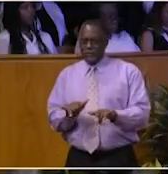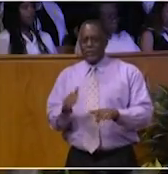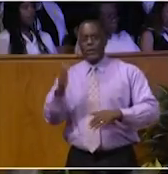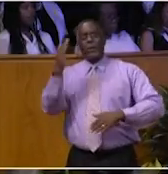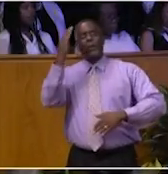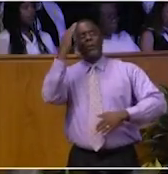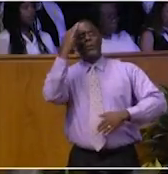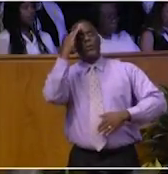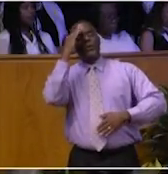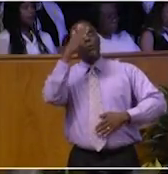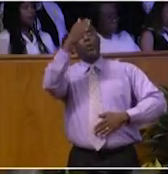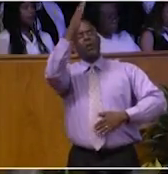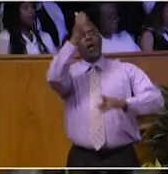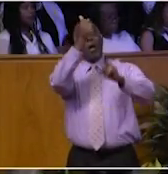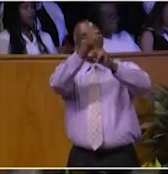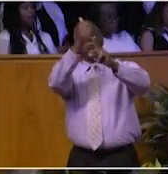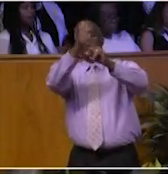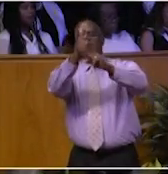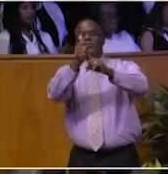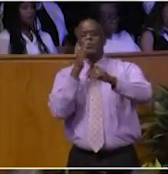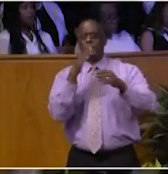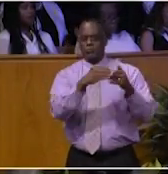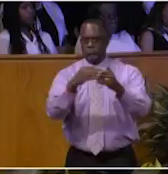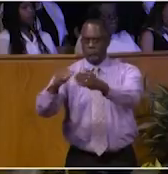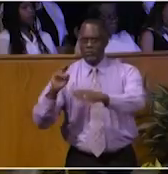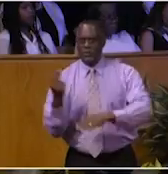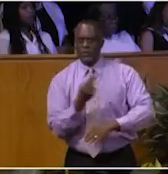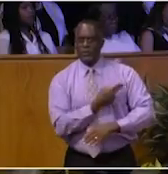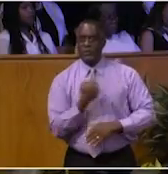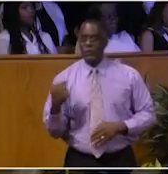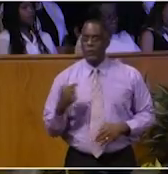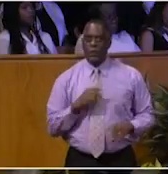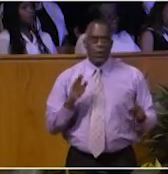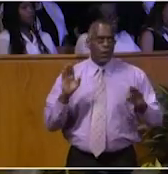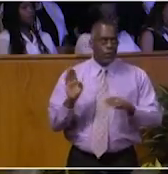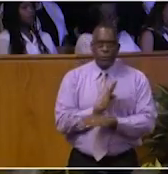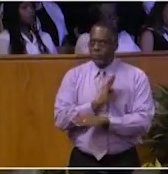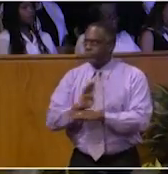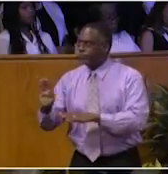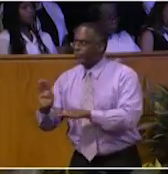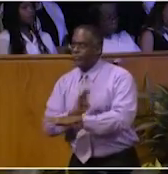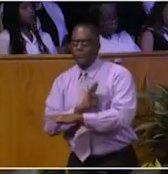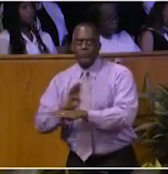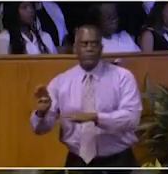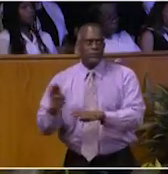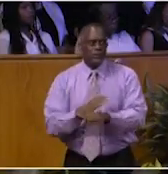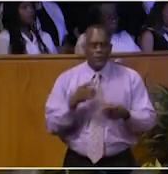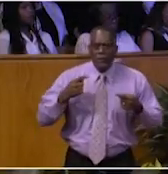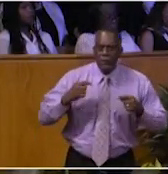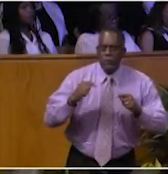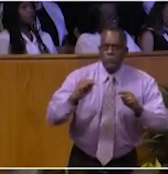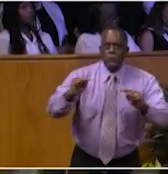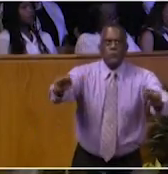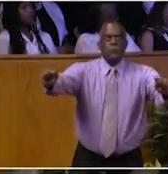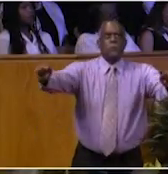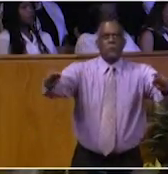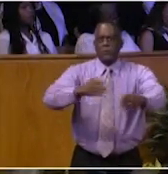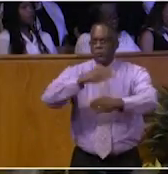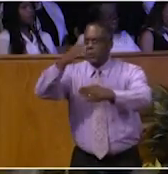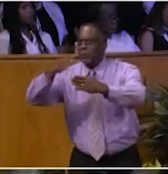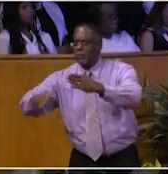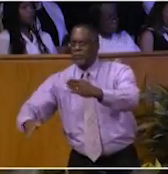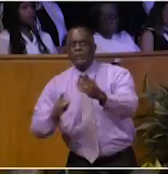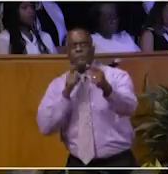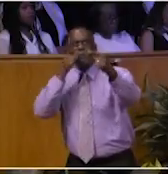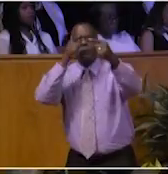God. Too often we're so busy rushing, trying to get to the finish line, that we want